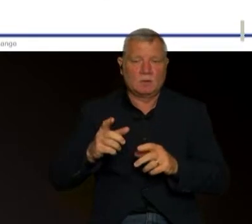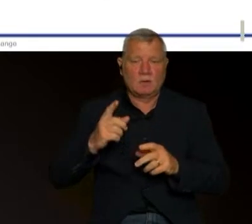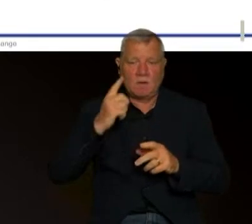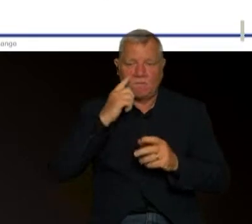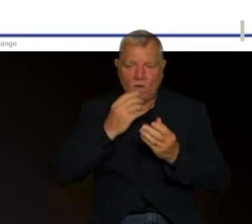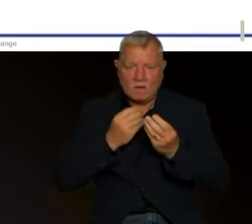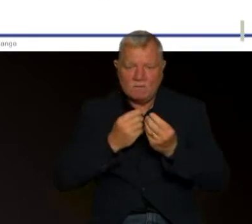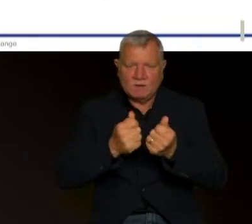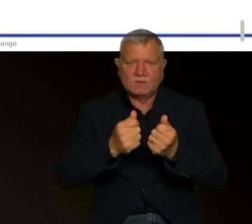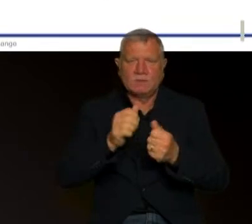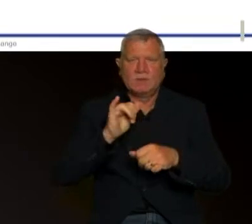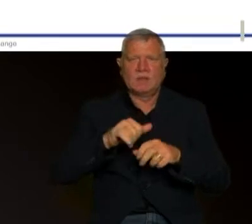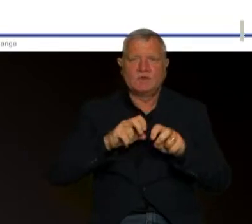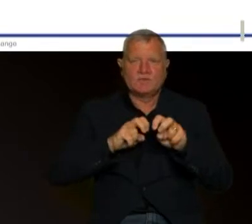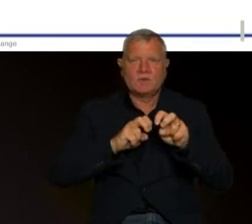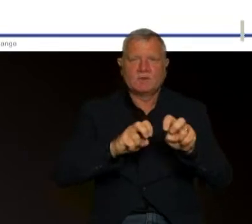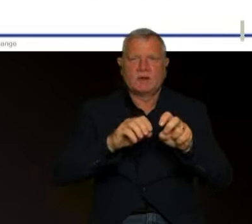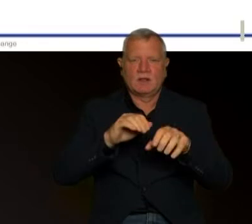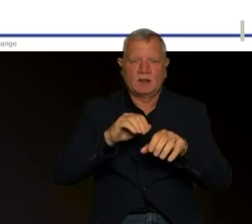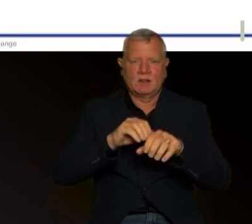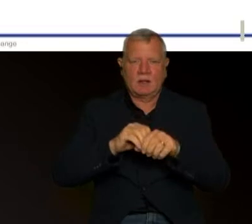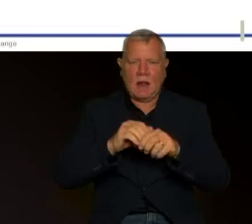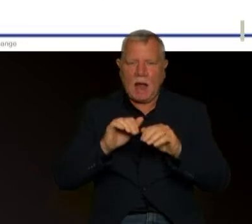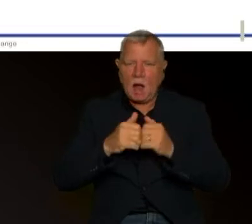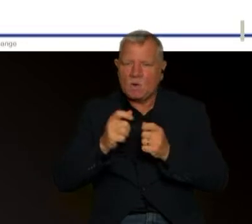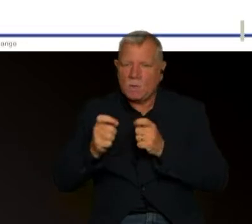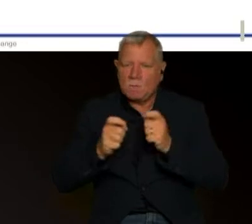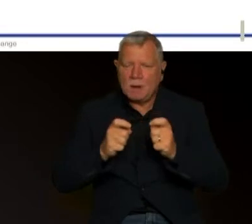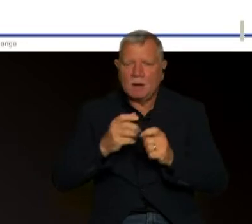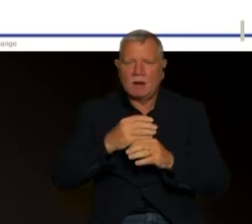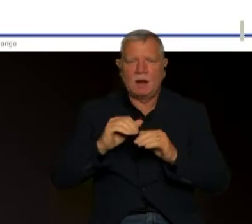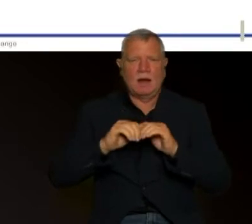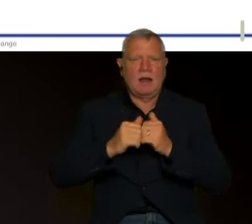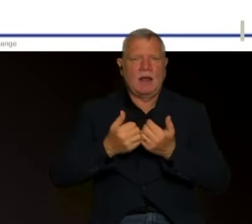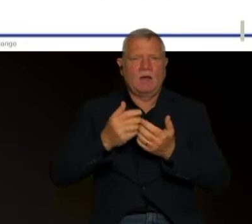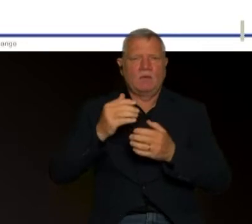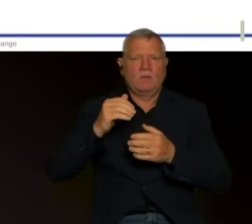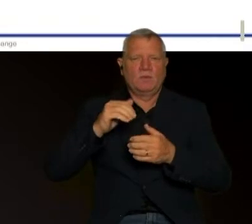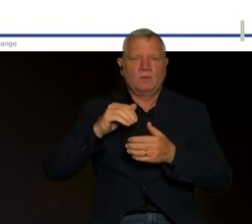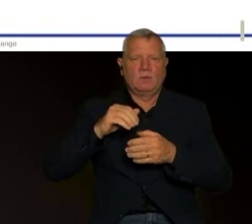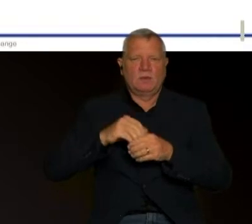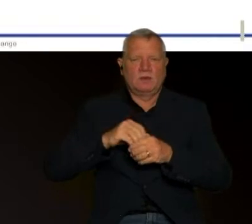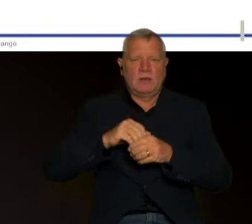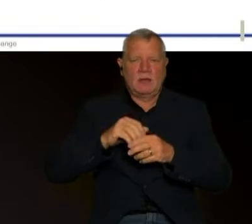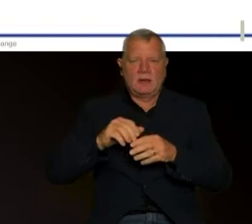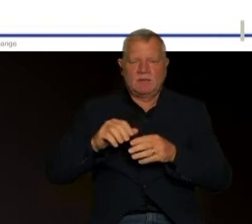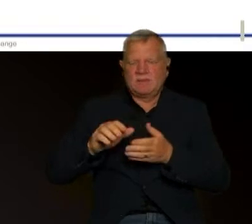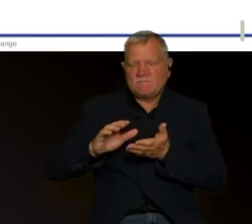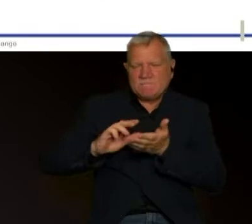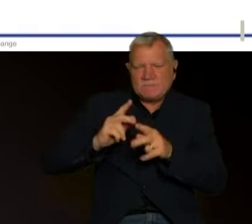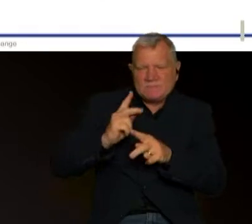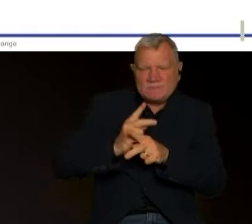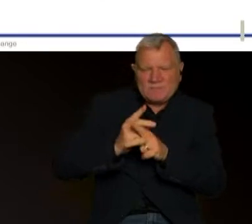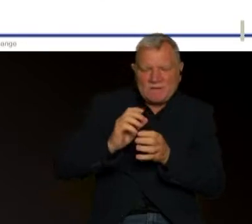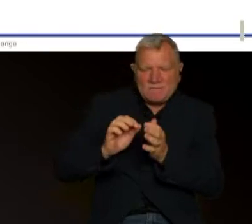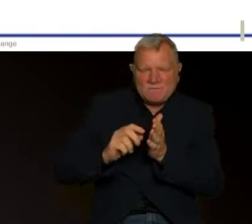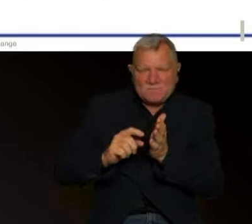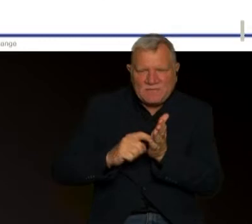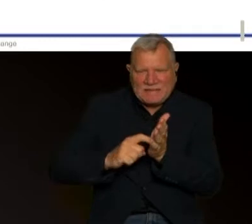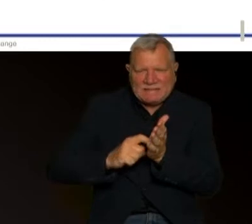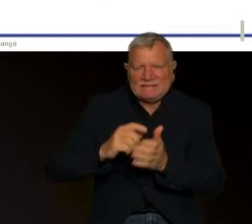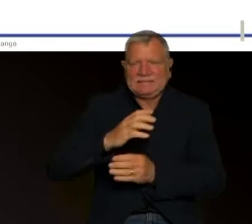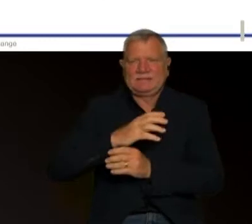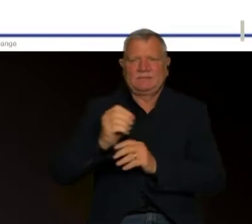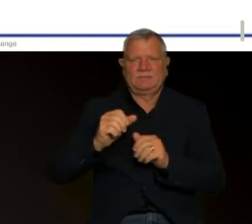efficiency with which transportation assets are managed and enable greater investment in the maintenance and improvement projects needed